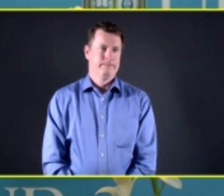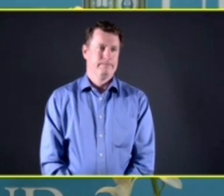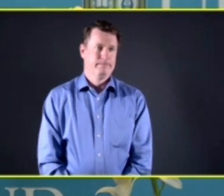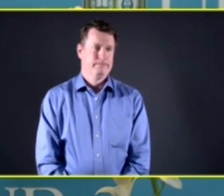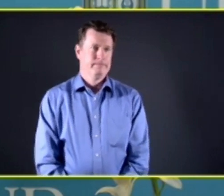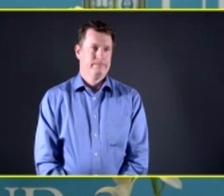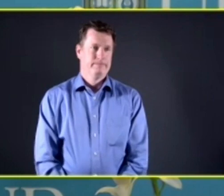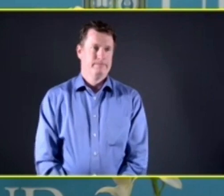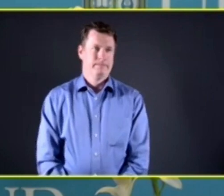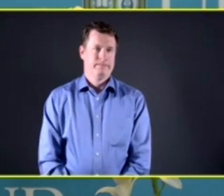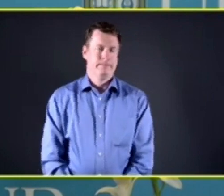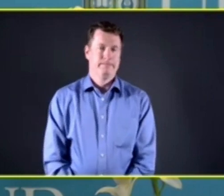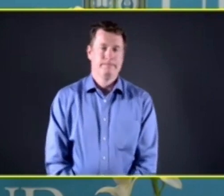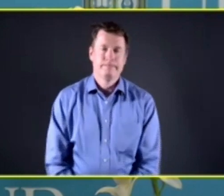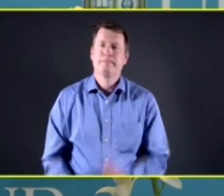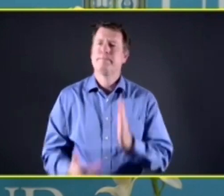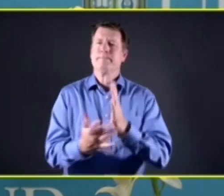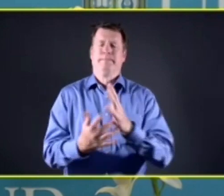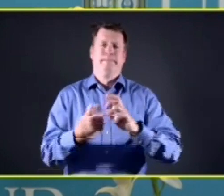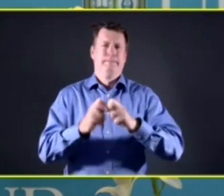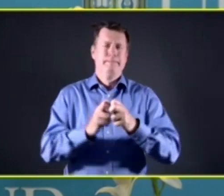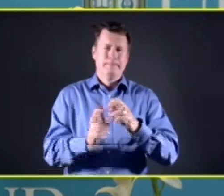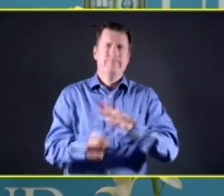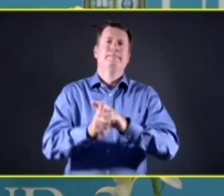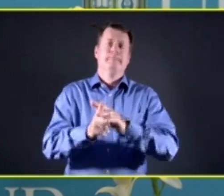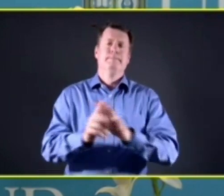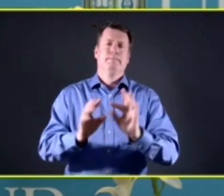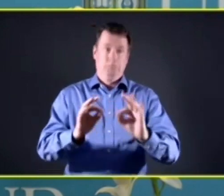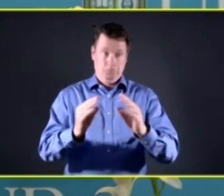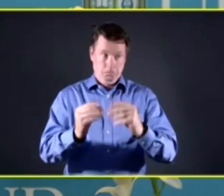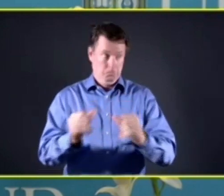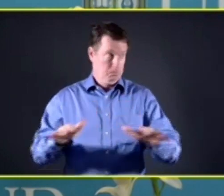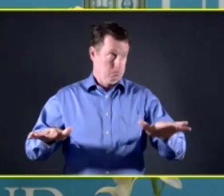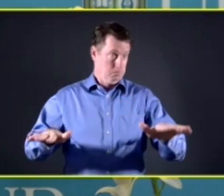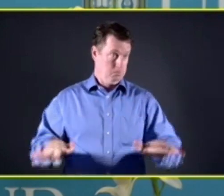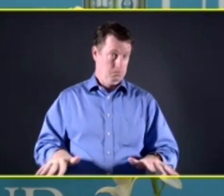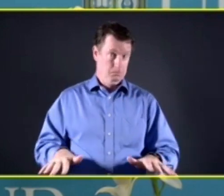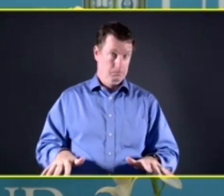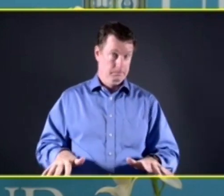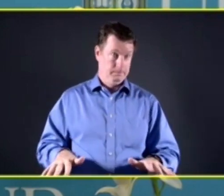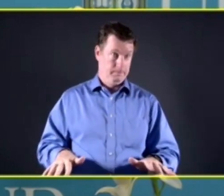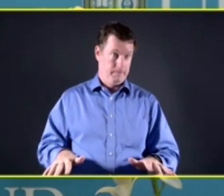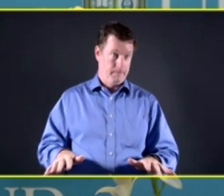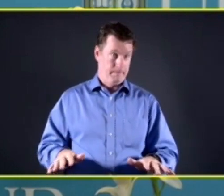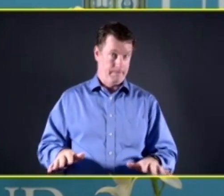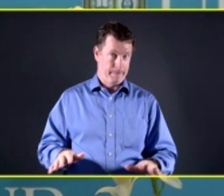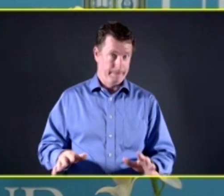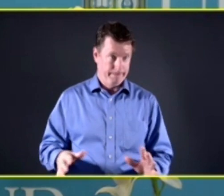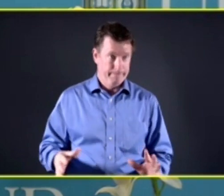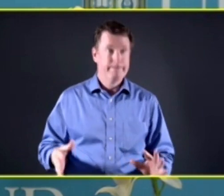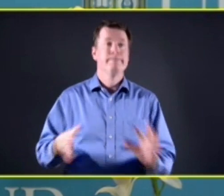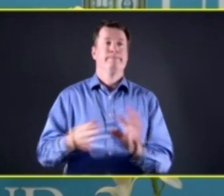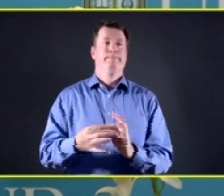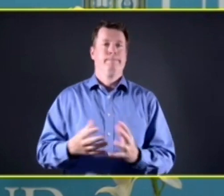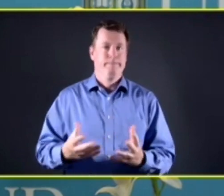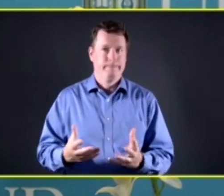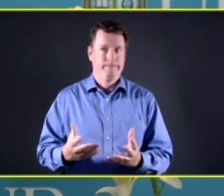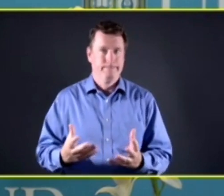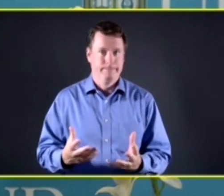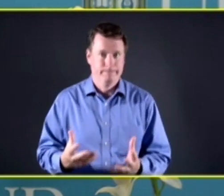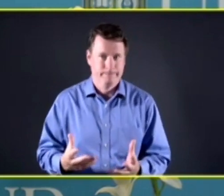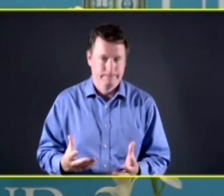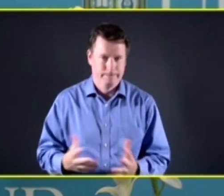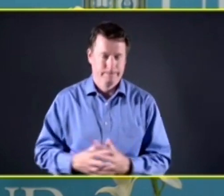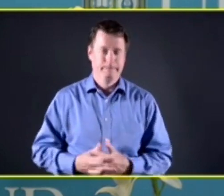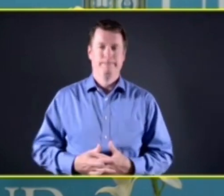Jamie will unmute you in a second. I have no control. Oh, all right. We can't unmute anyone. And I assume you could